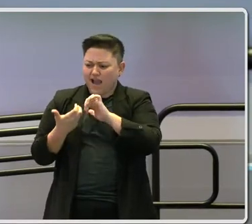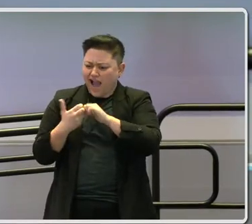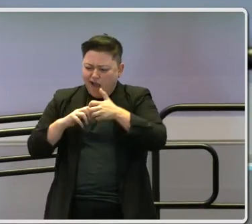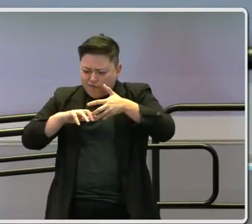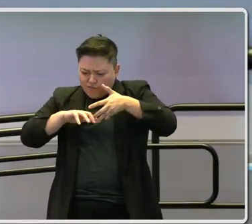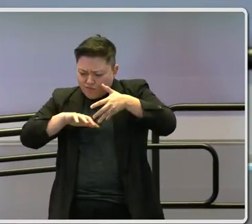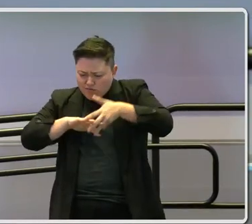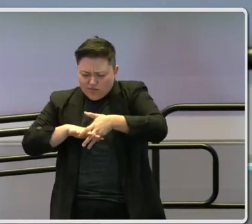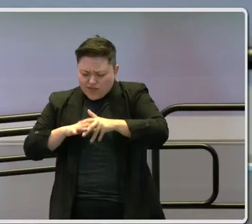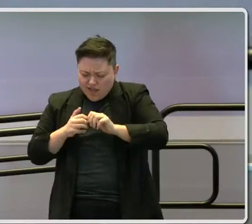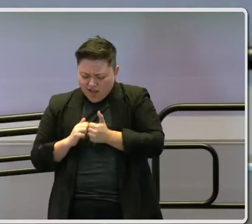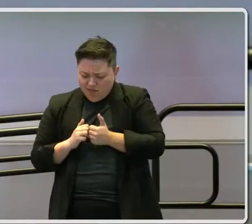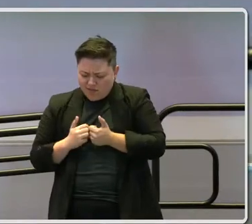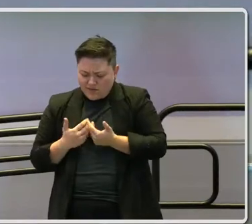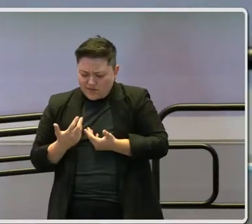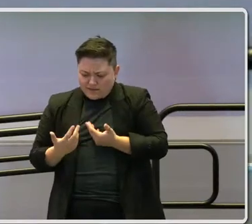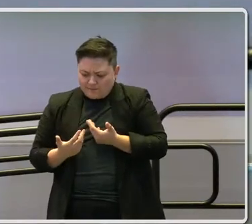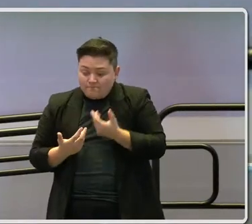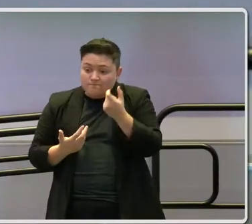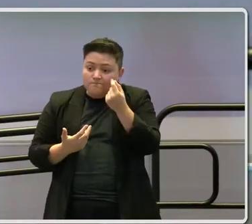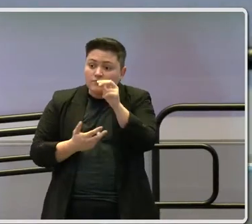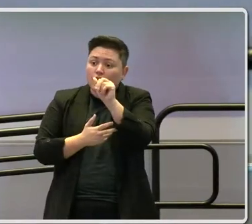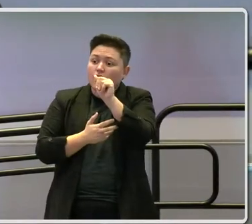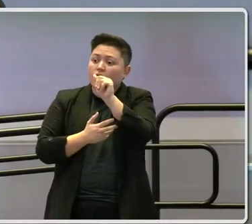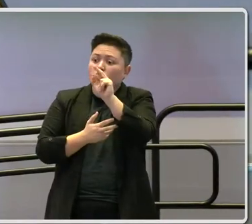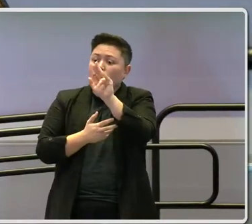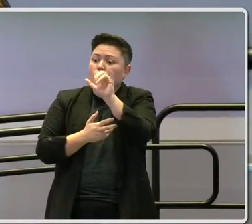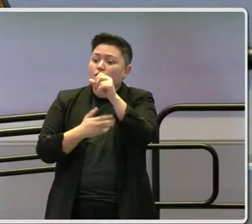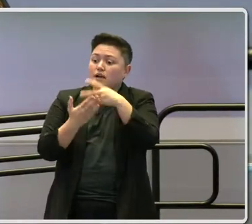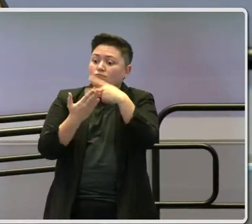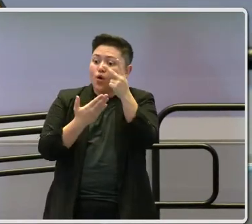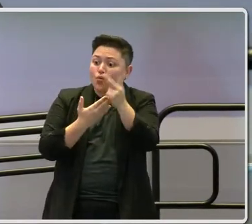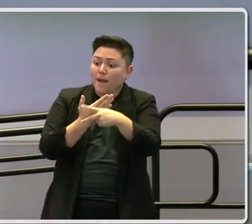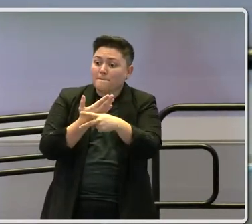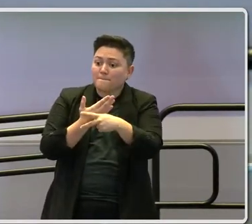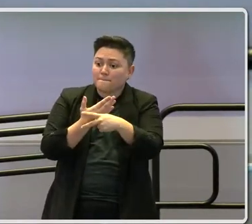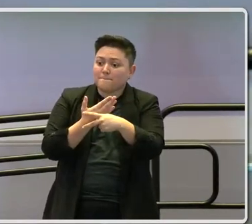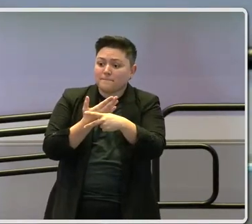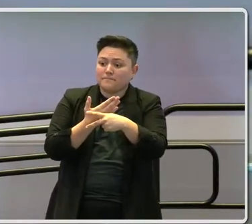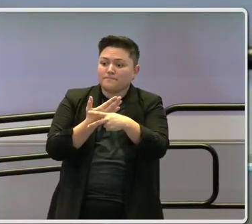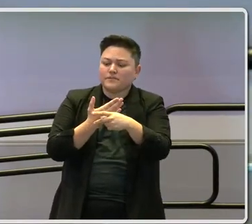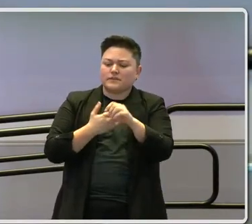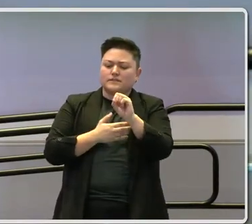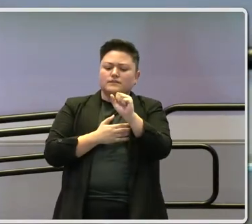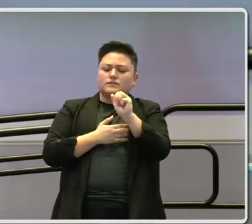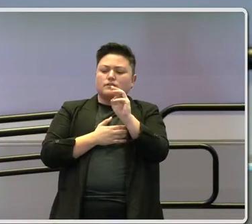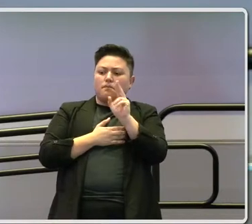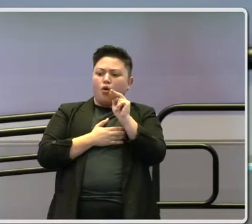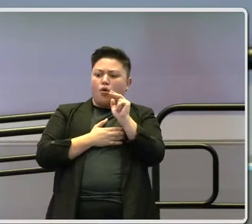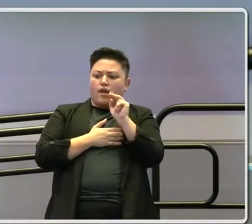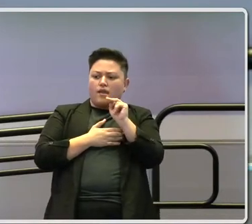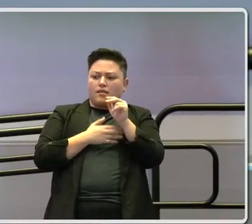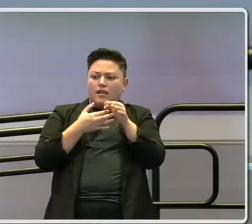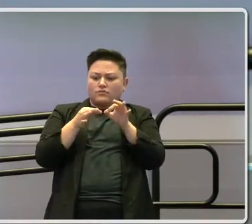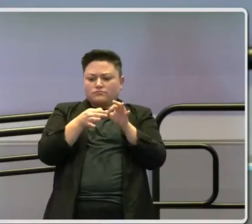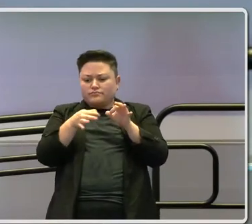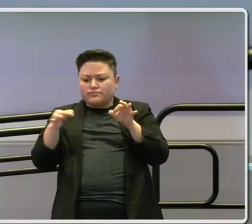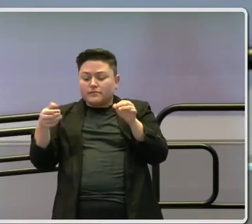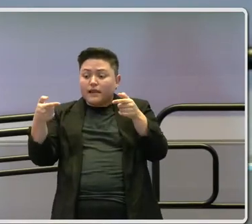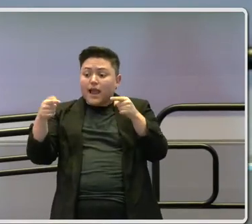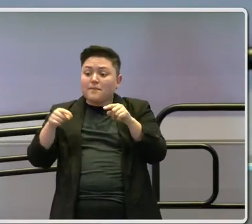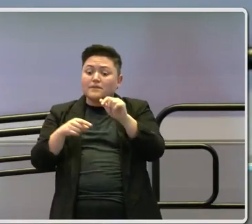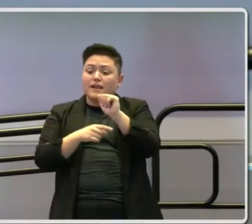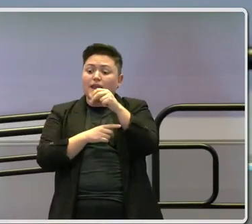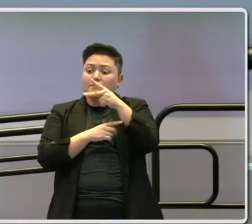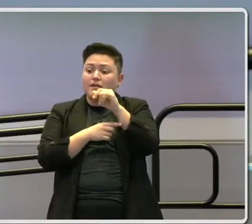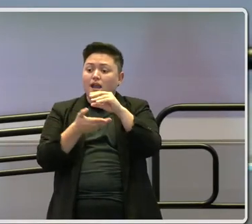belief. In the ARISE program's first Falefona, which is Samoan for house meeting, we gathered a room full of Pacific